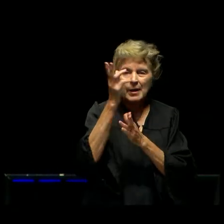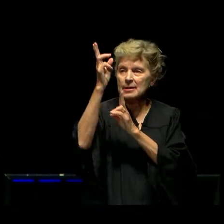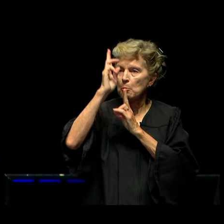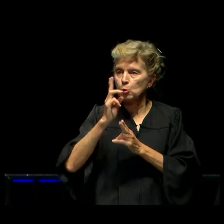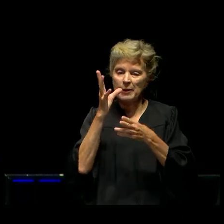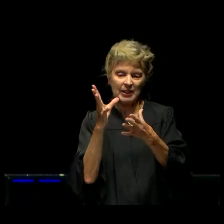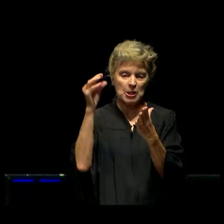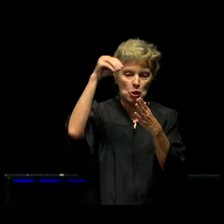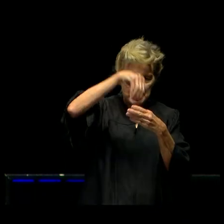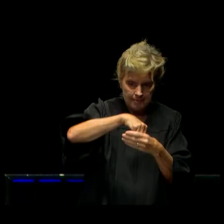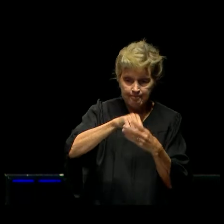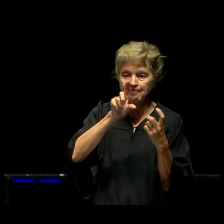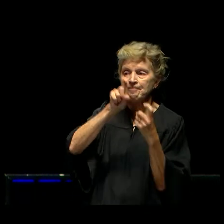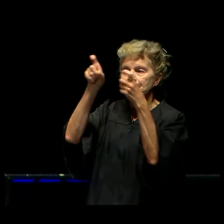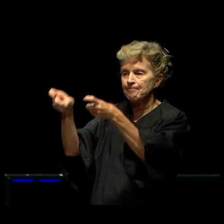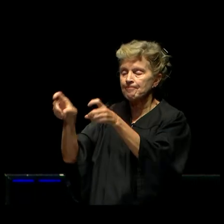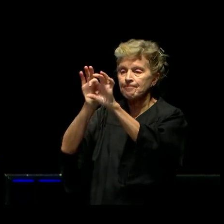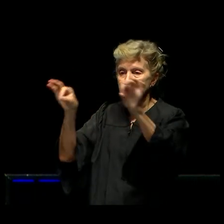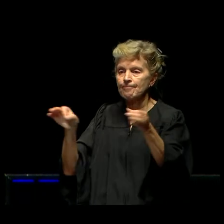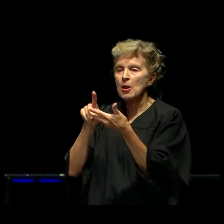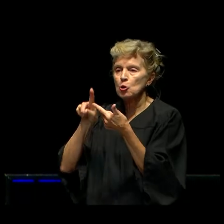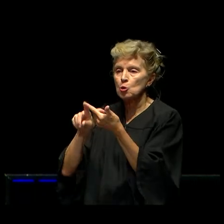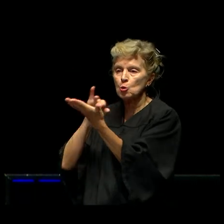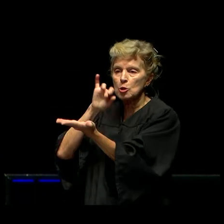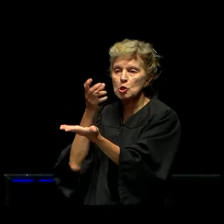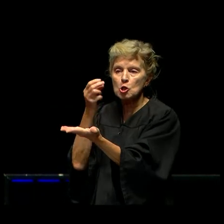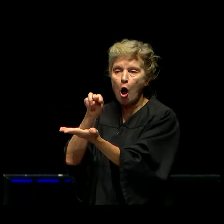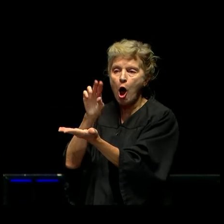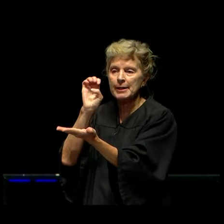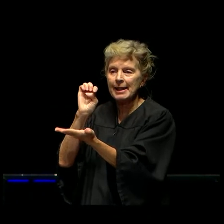privileges attended thereon to John England.